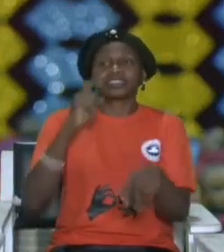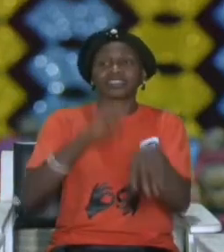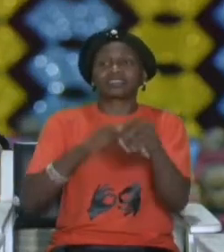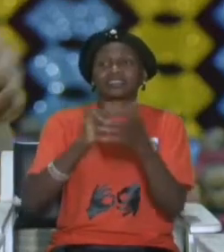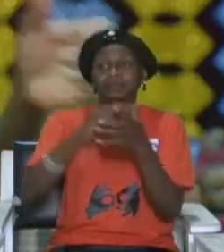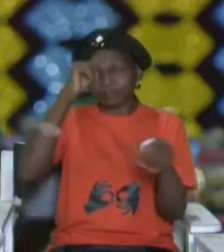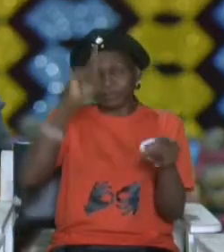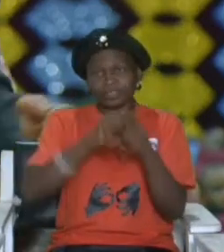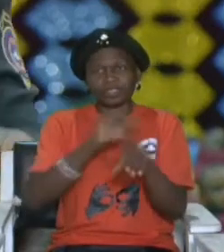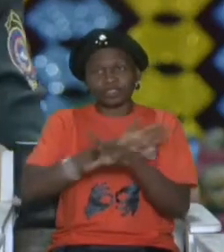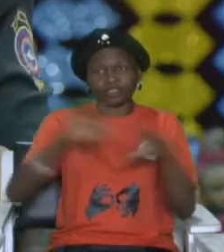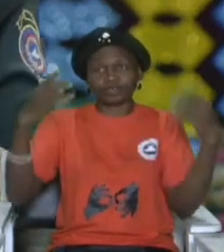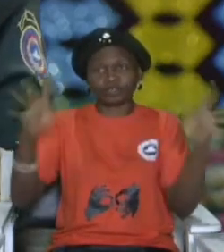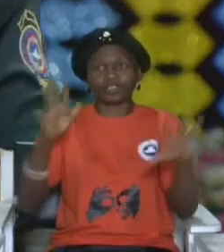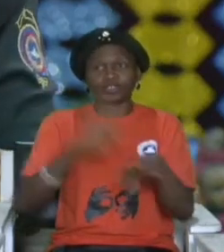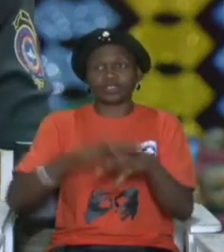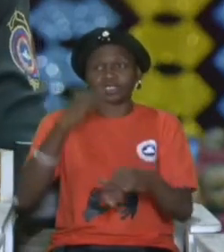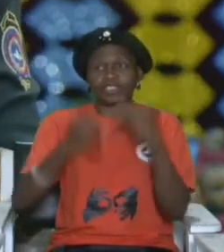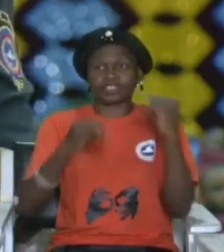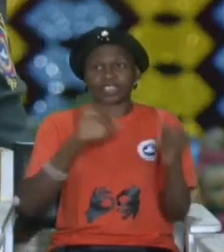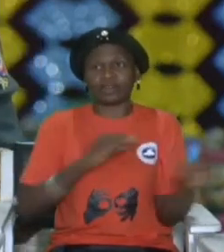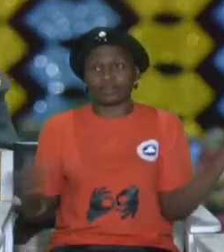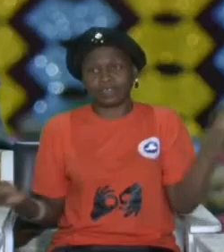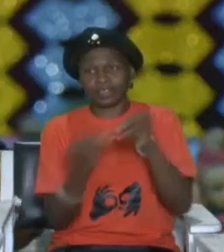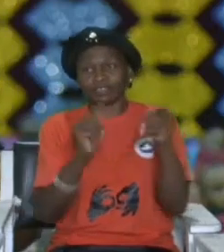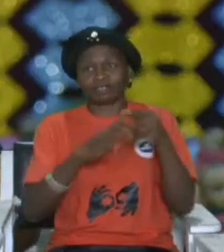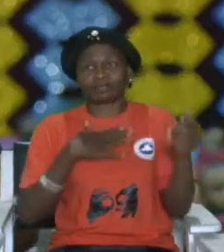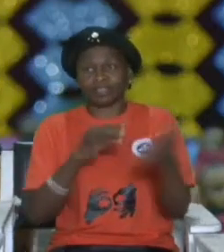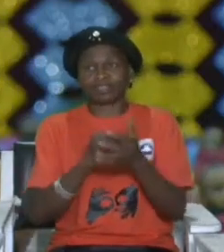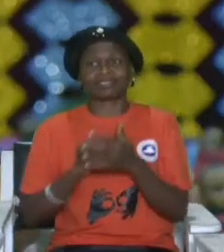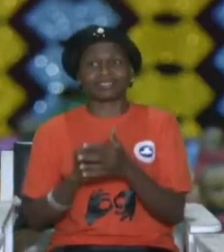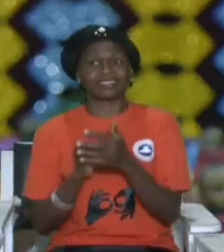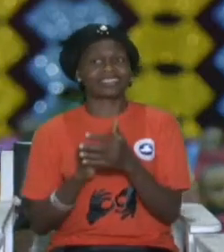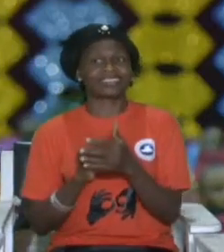my brother did not finish on the last one, I would add it to my own,